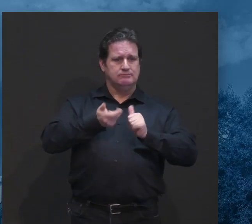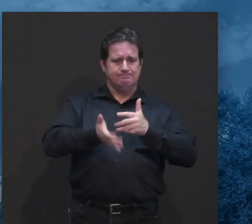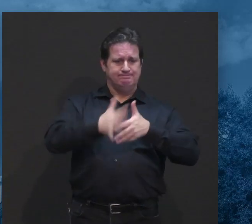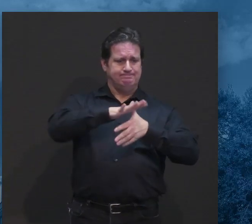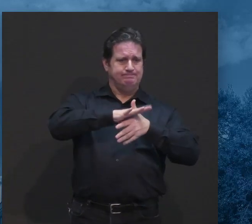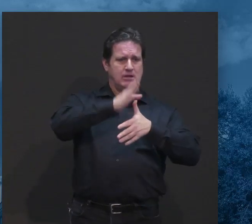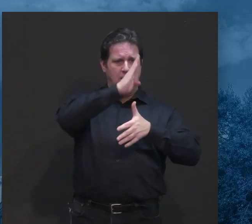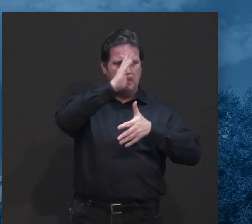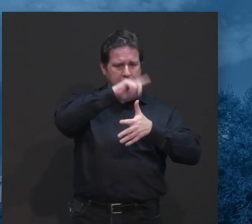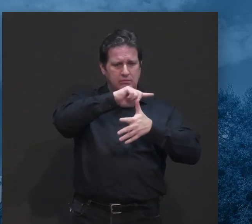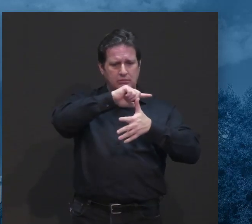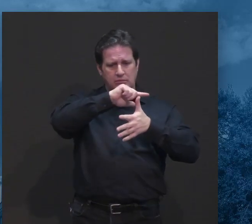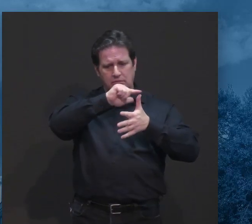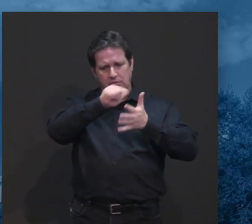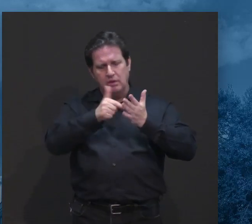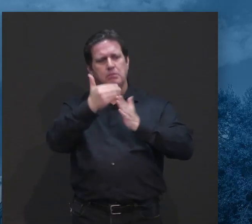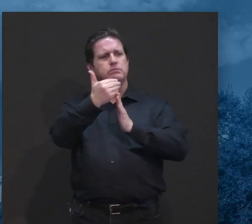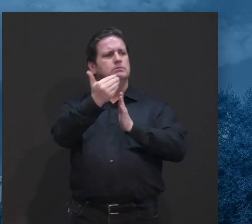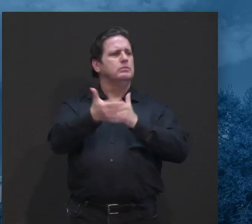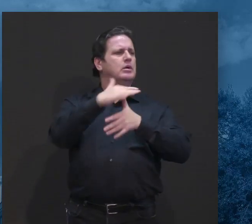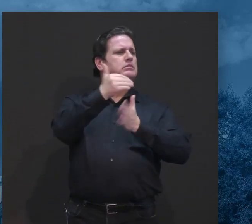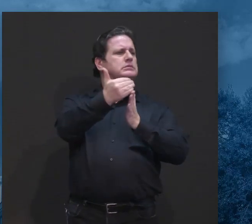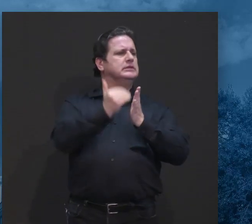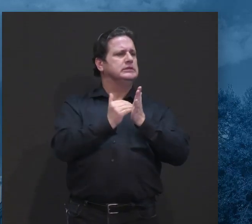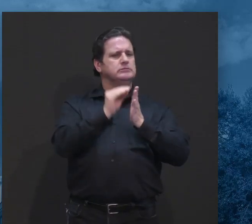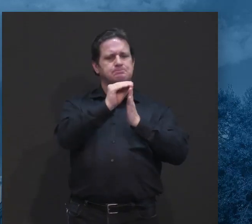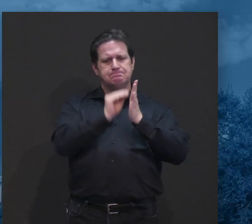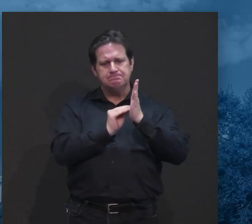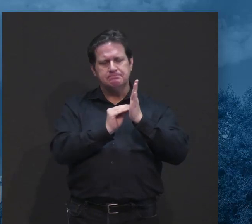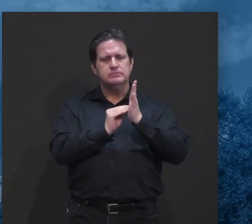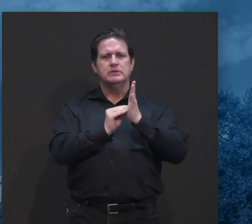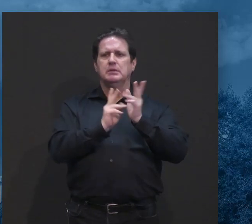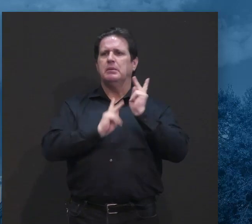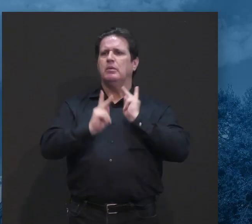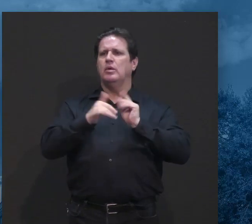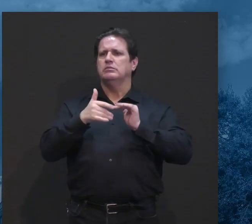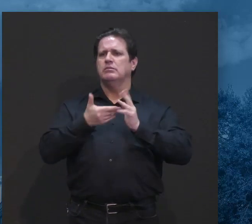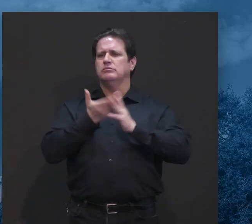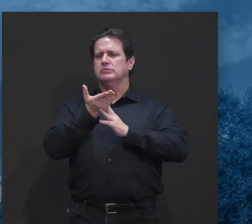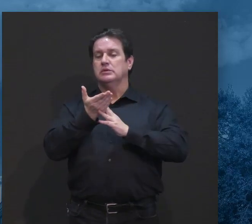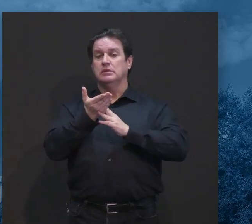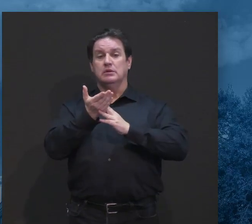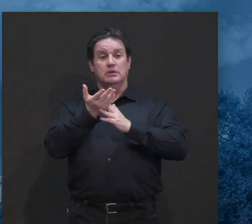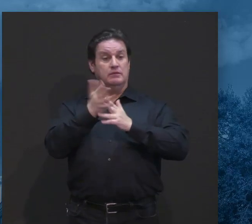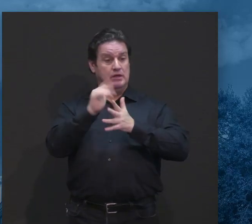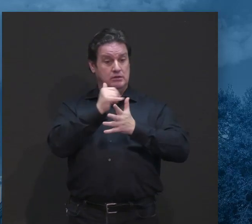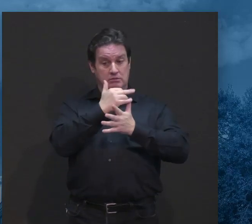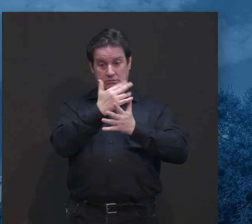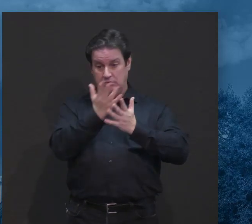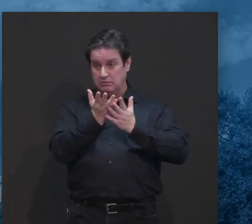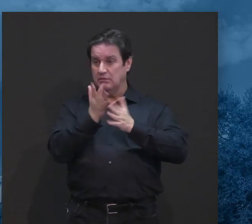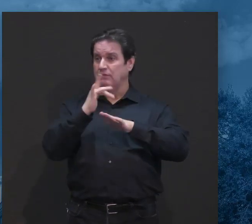then, we have a priority list of populations that we want to go through. But once it's widely